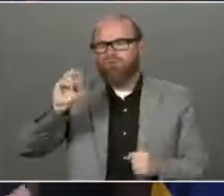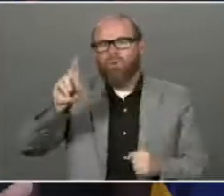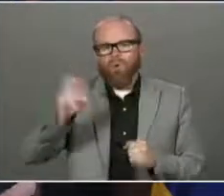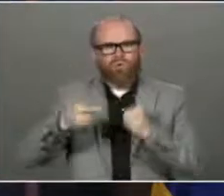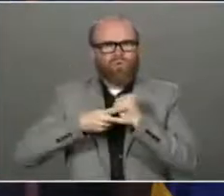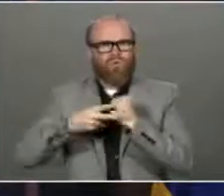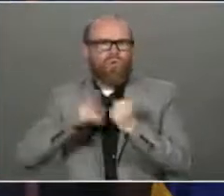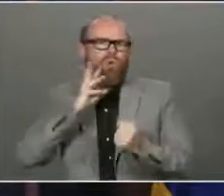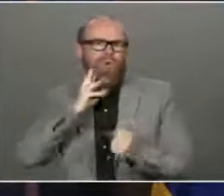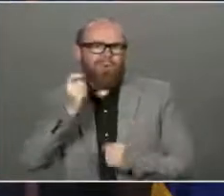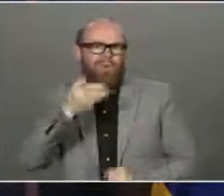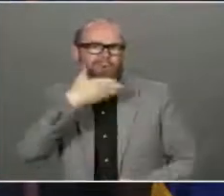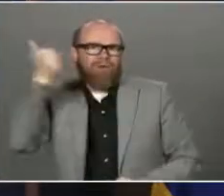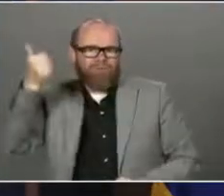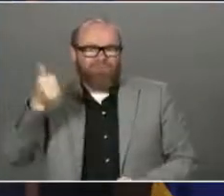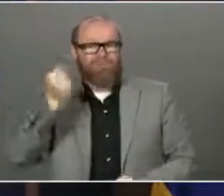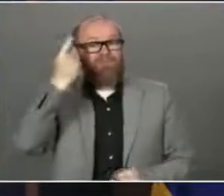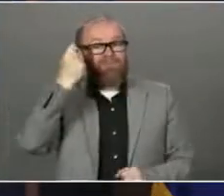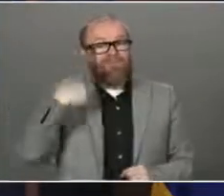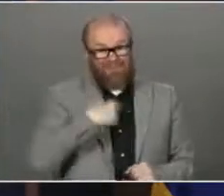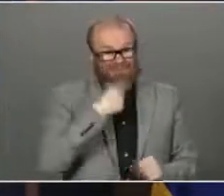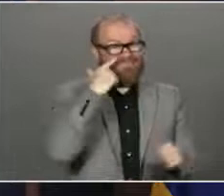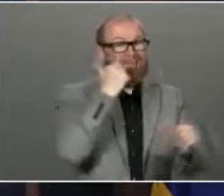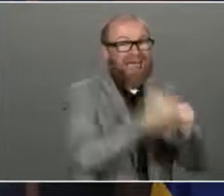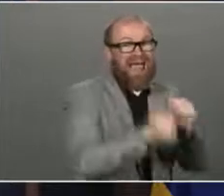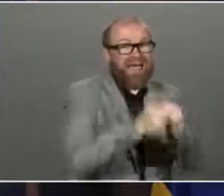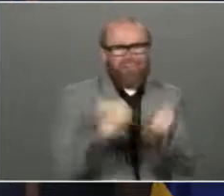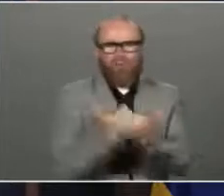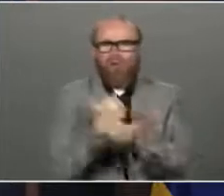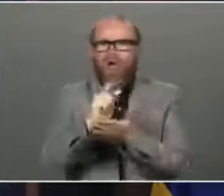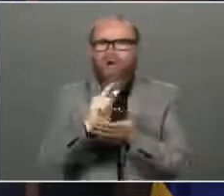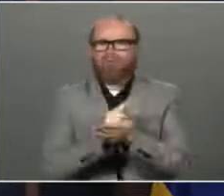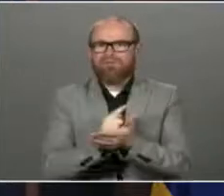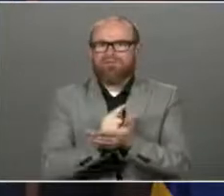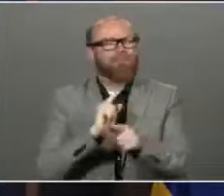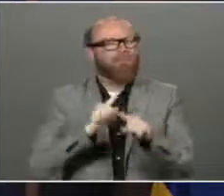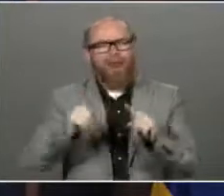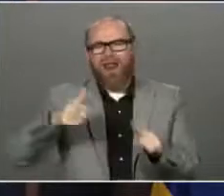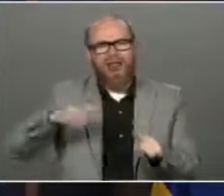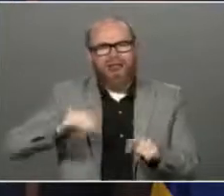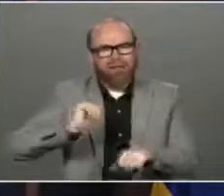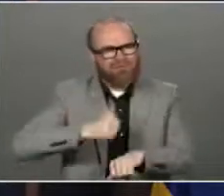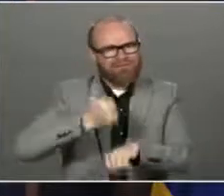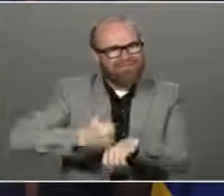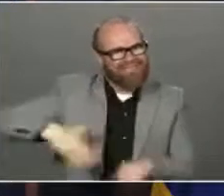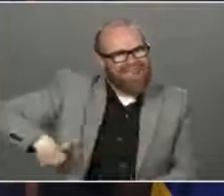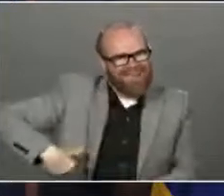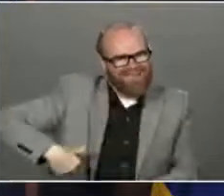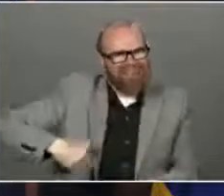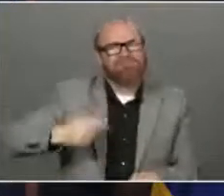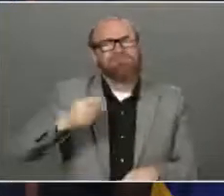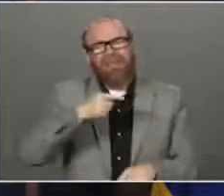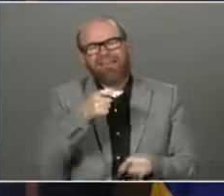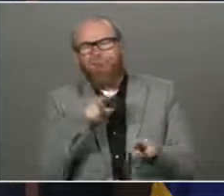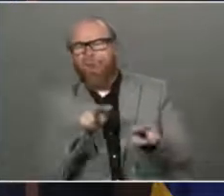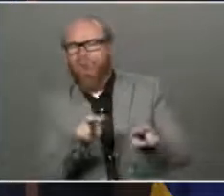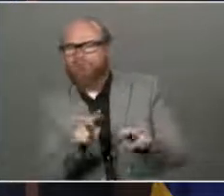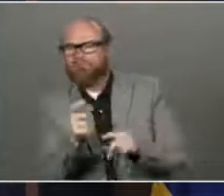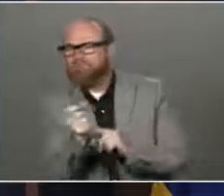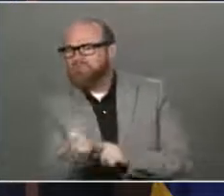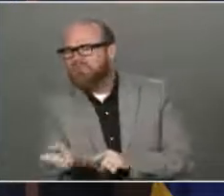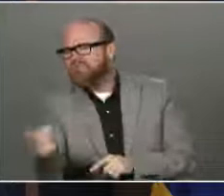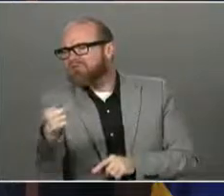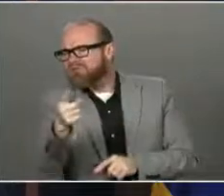in this session haven't taken effect yet, right? So we'll see over the next year what impact these investments, and